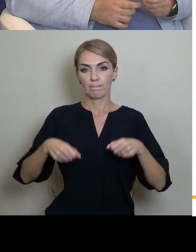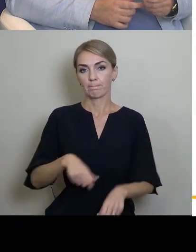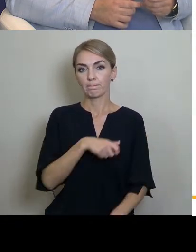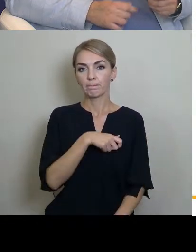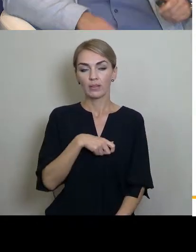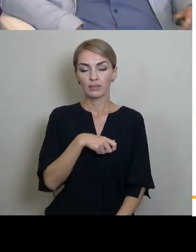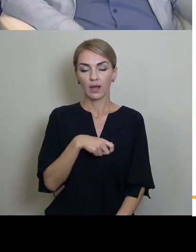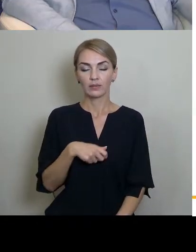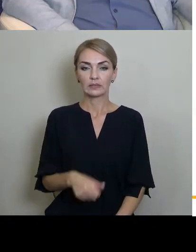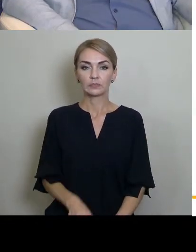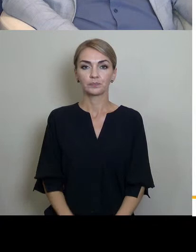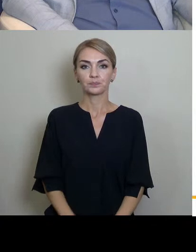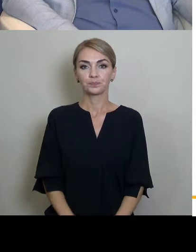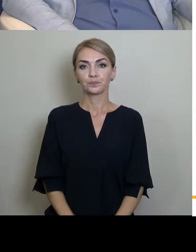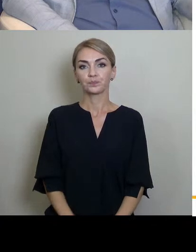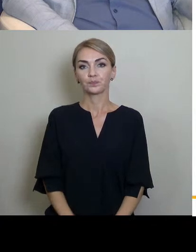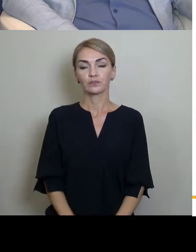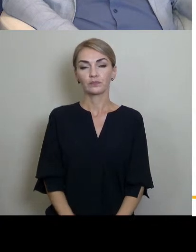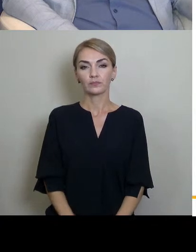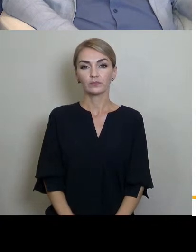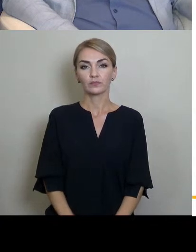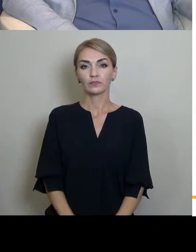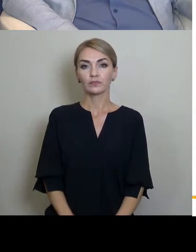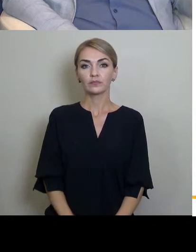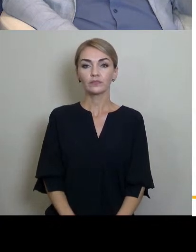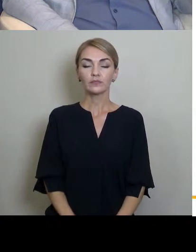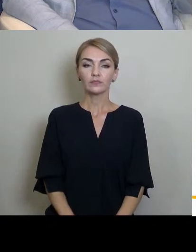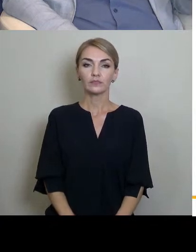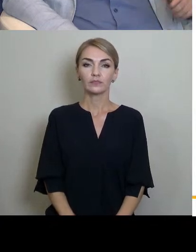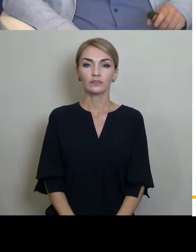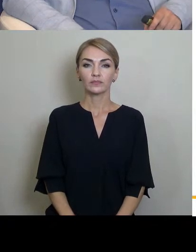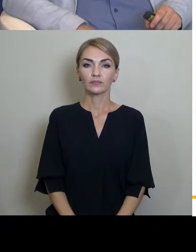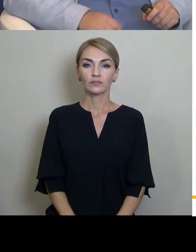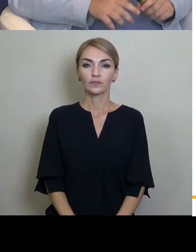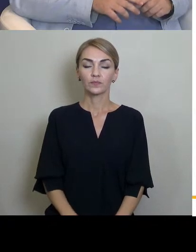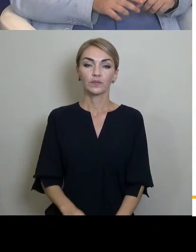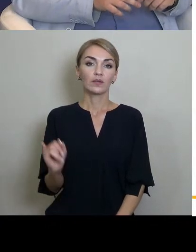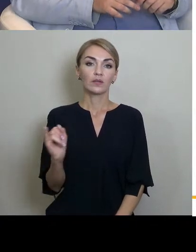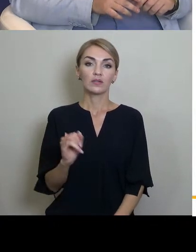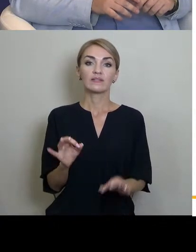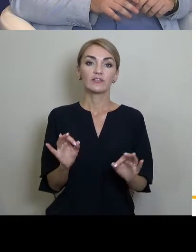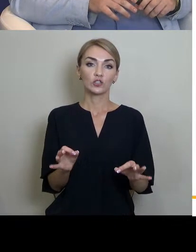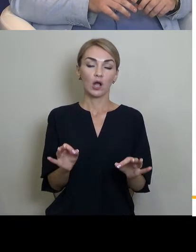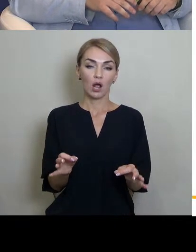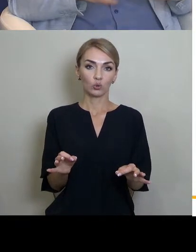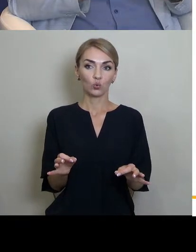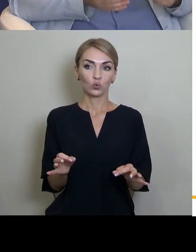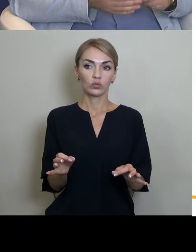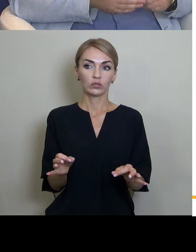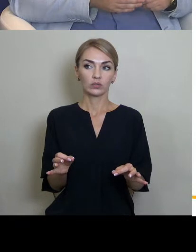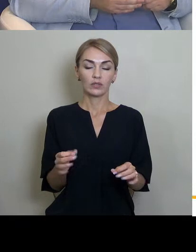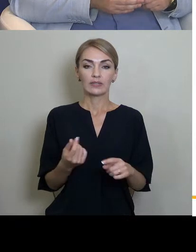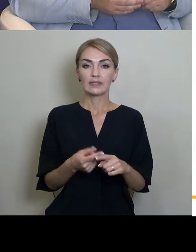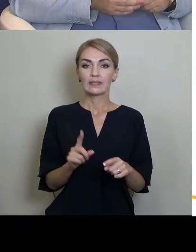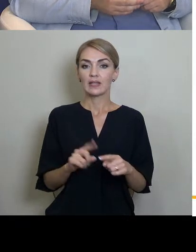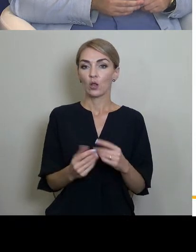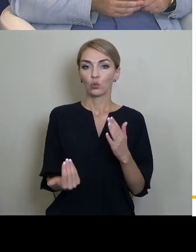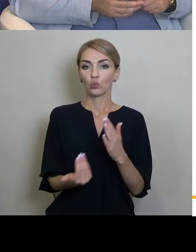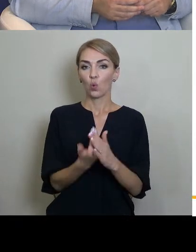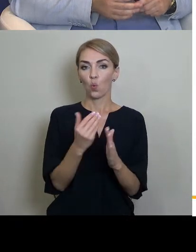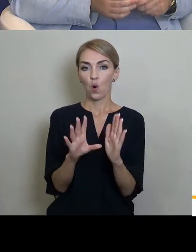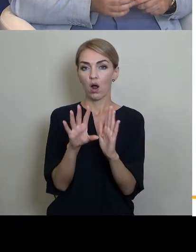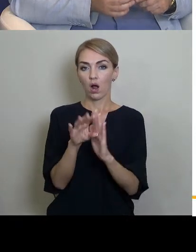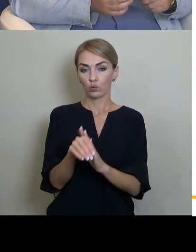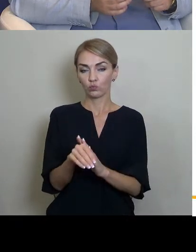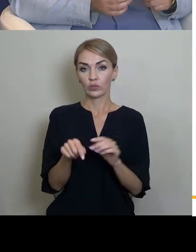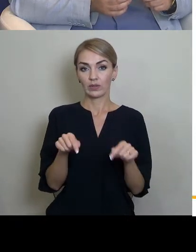mandate. And well, if the election is arranged in accordance with this particular voting system. And this